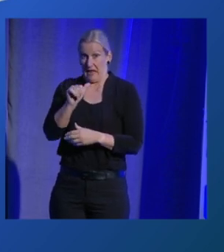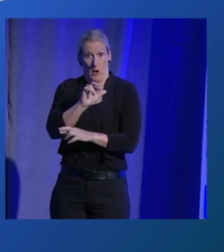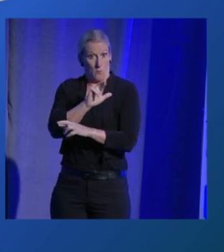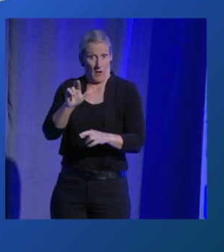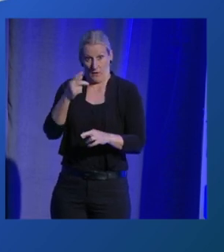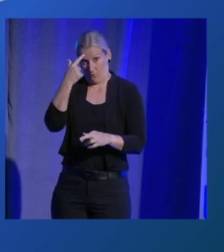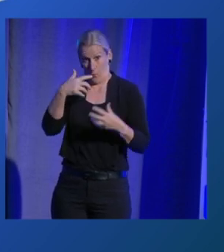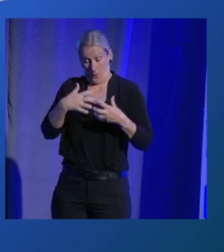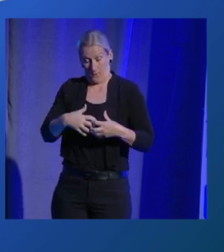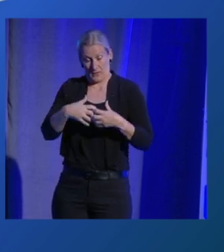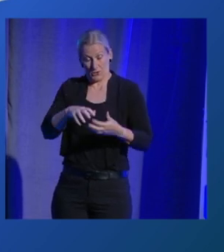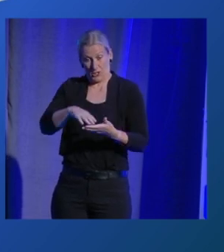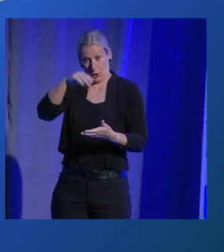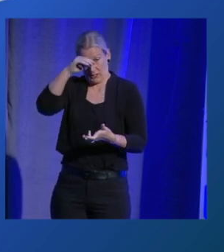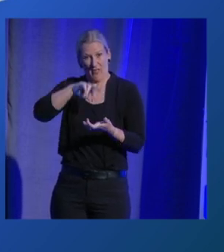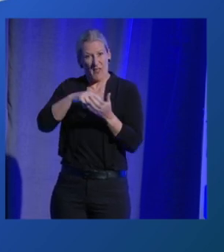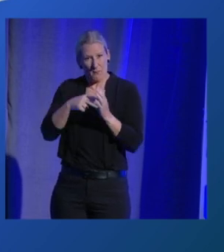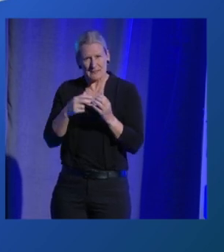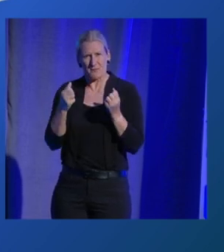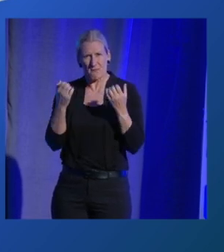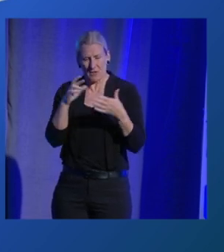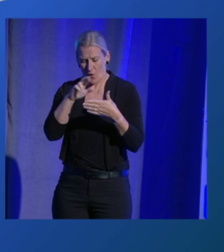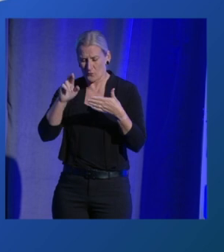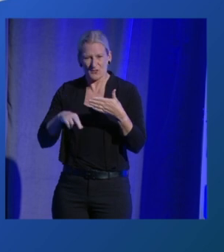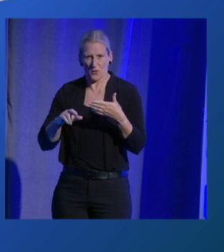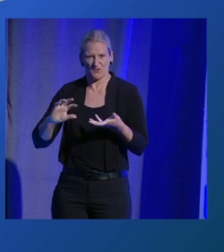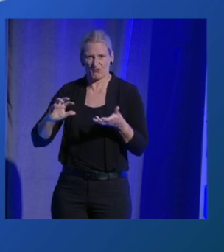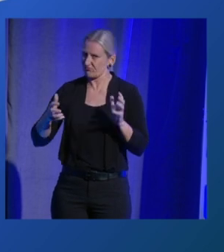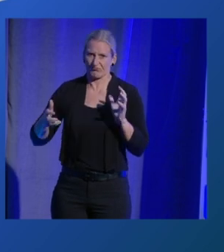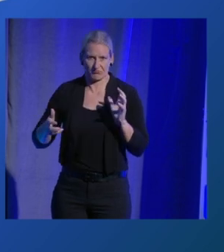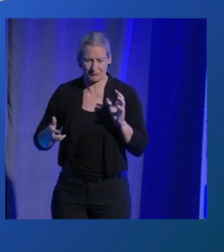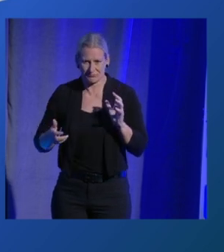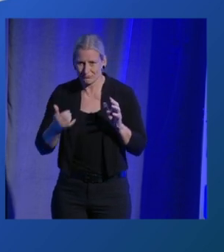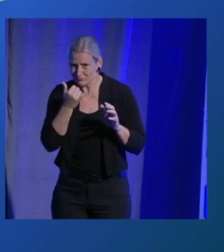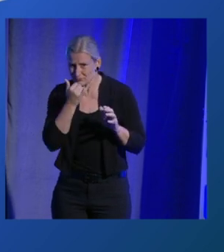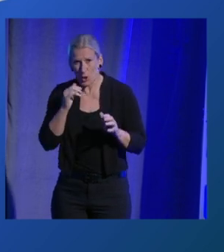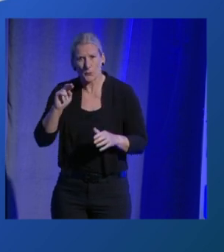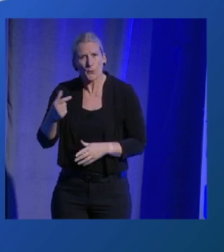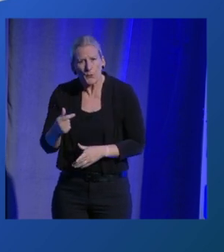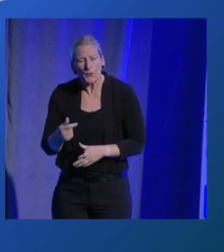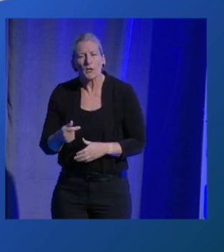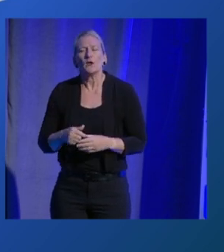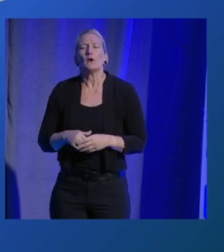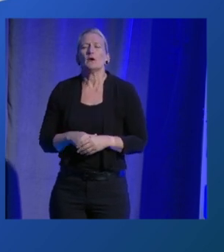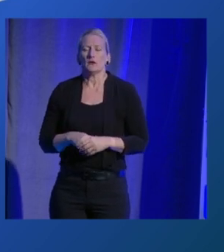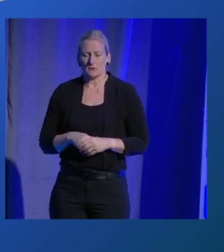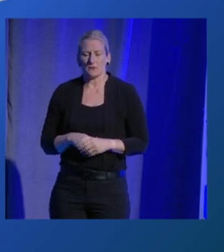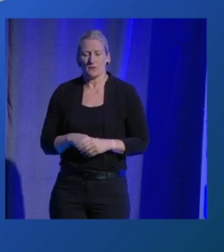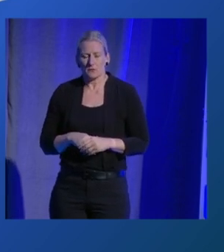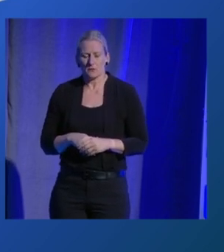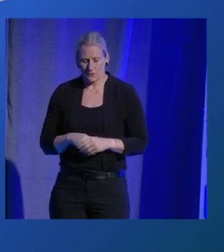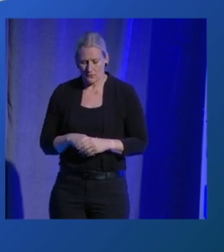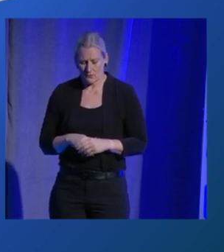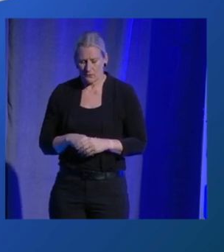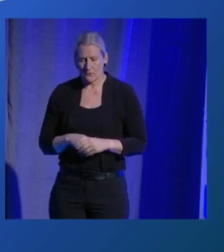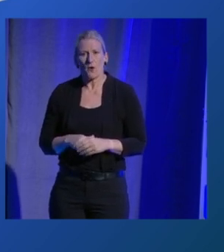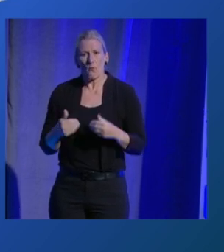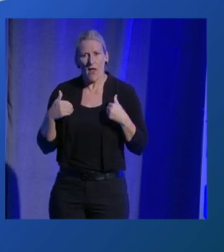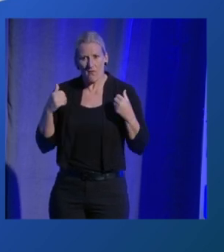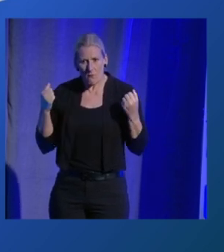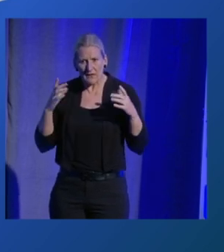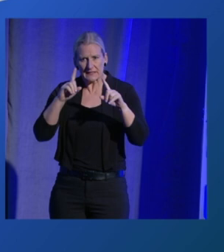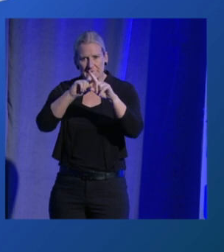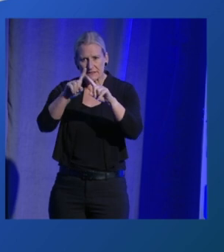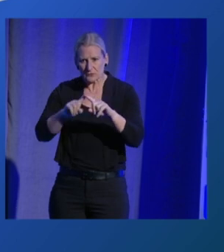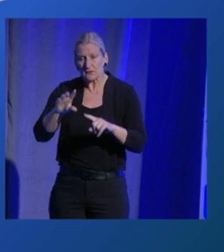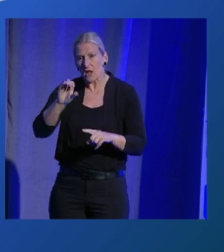biased and incorrect results and the inability to capture wide range of possible outcomes in space and time you